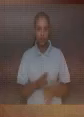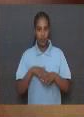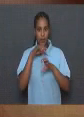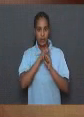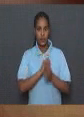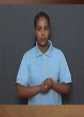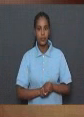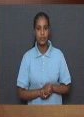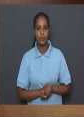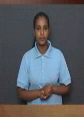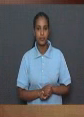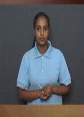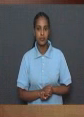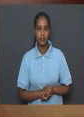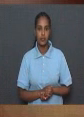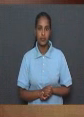Time's up.